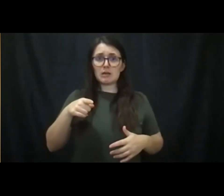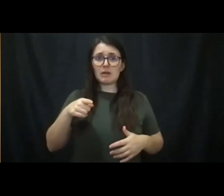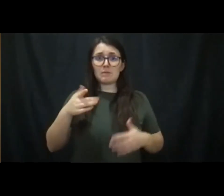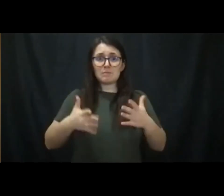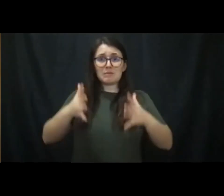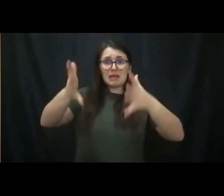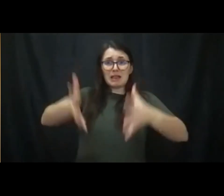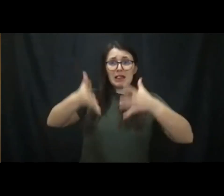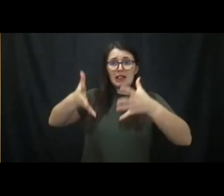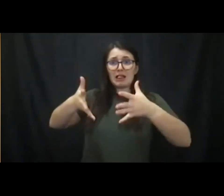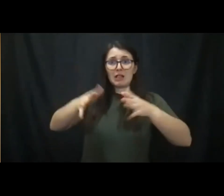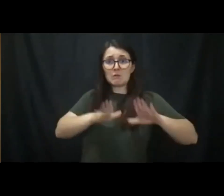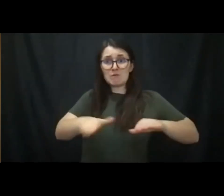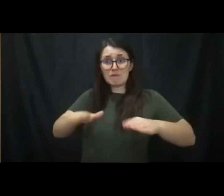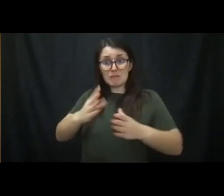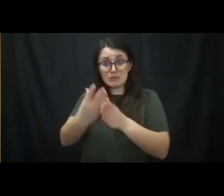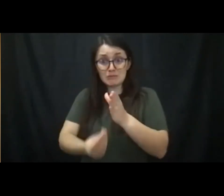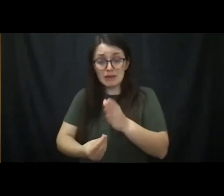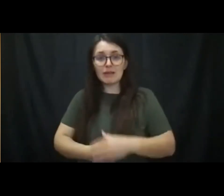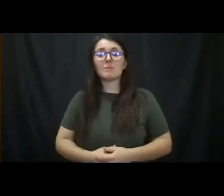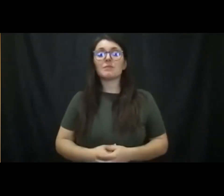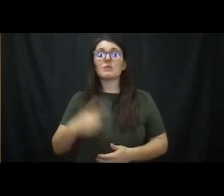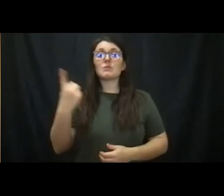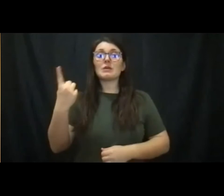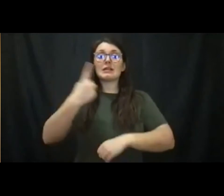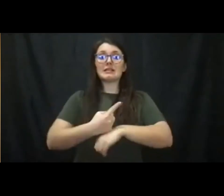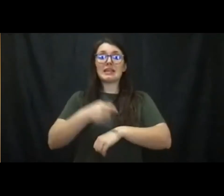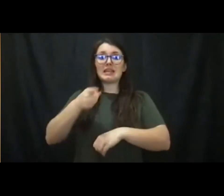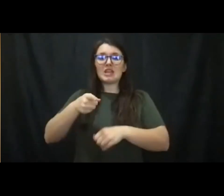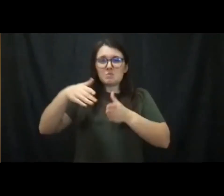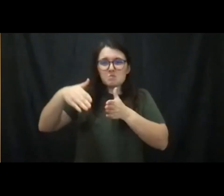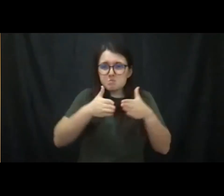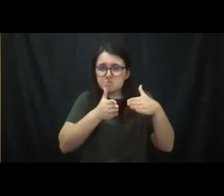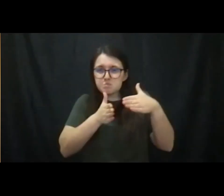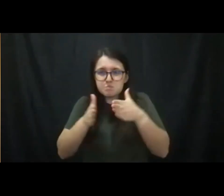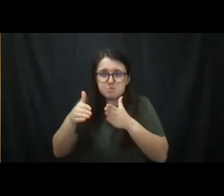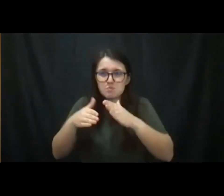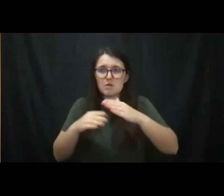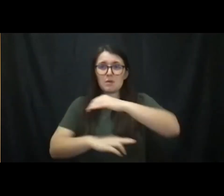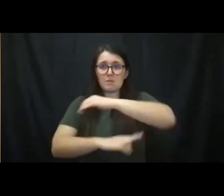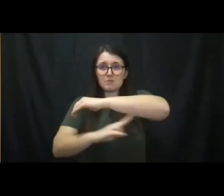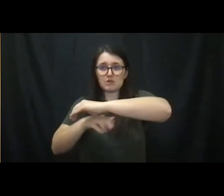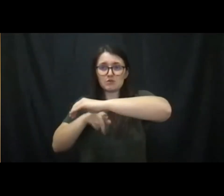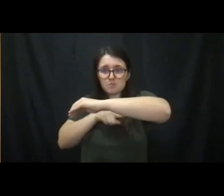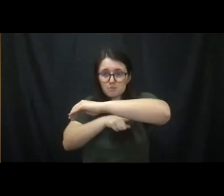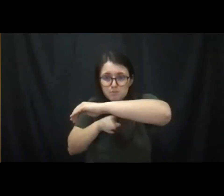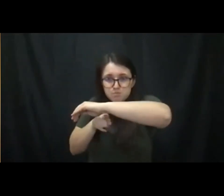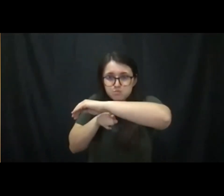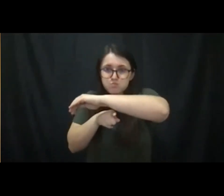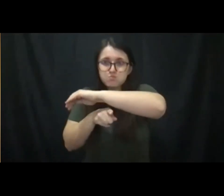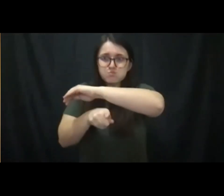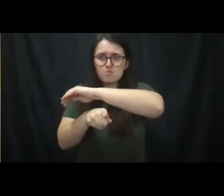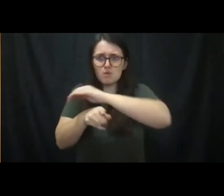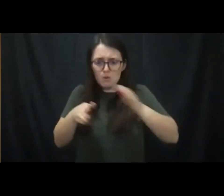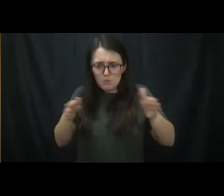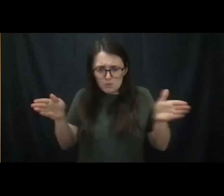river. One day, Humphrey squeezed under a tiny bridge. It was so small, no one could understand how he had